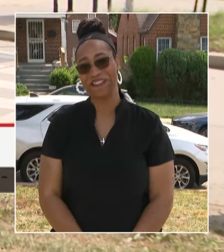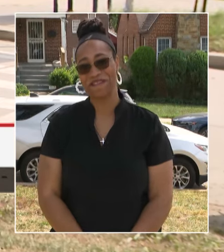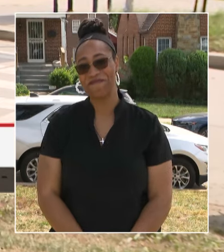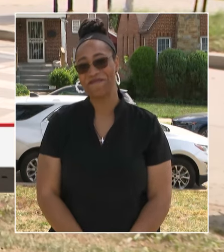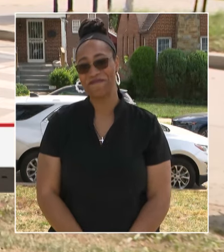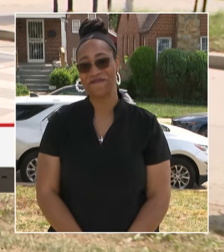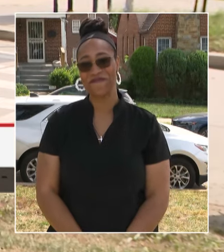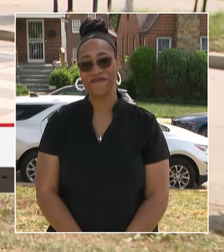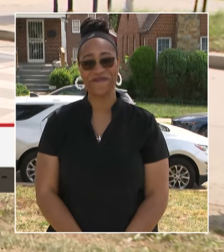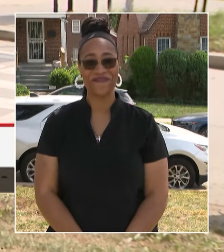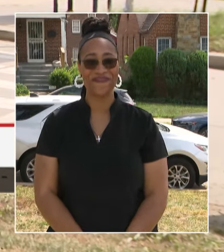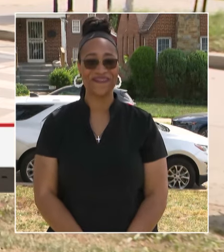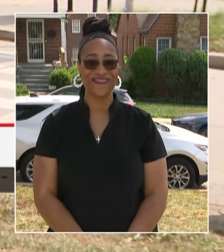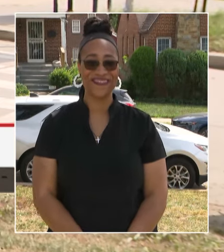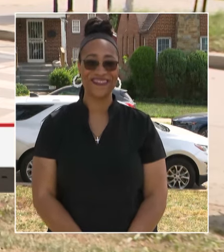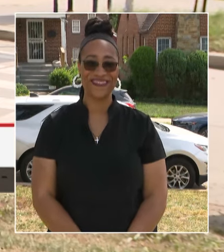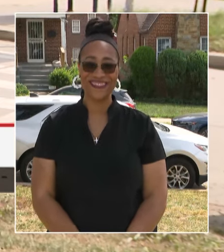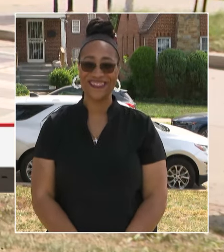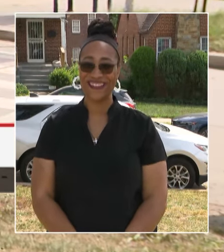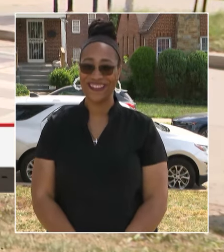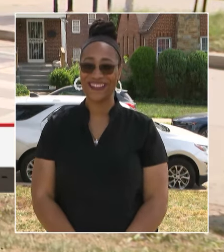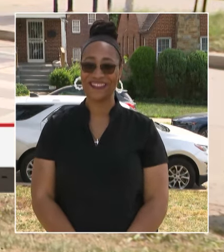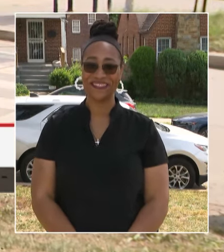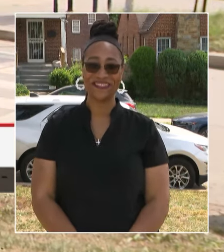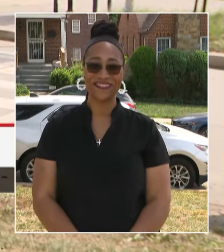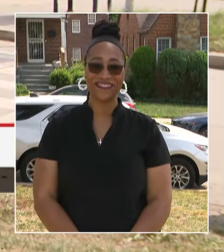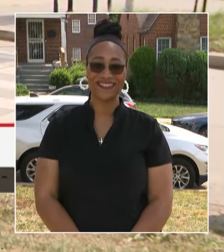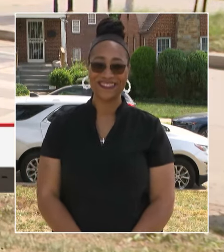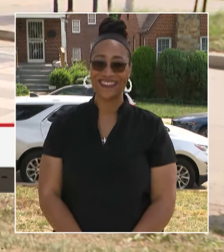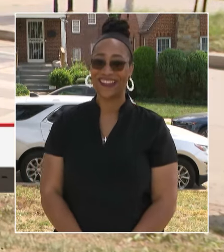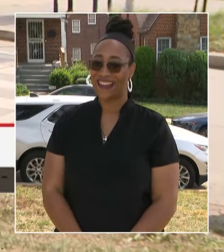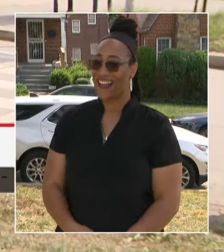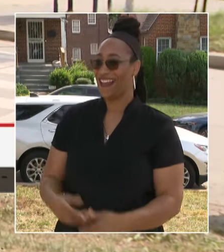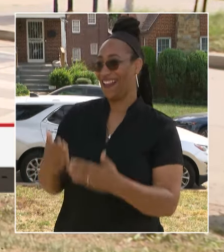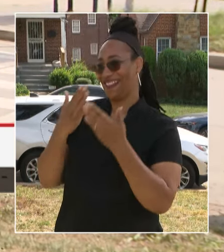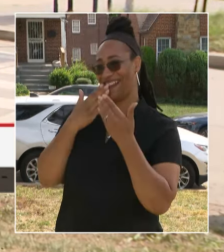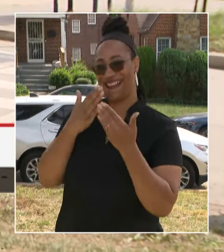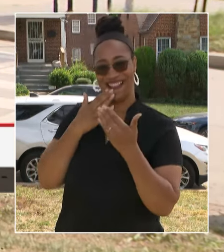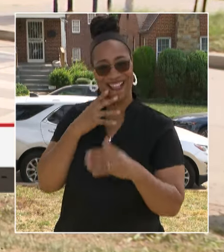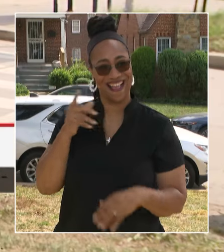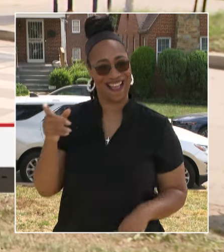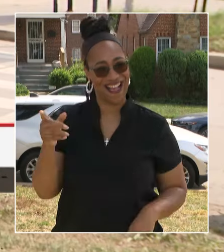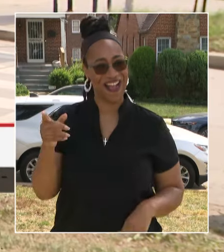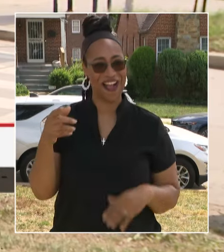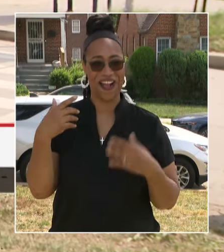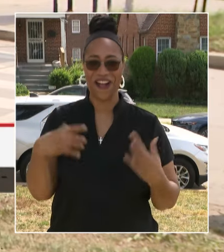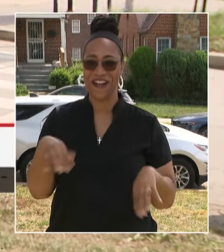I am thrilled to see that we are now joined by our mayor, Muriel Bowser. Let's give it up for her.